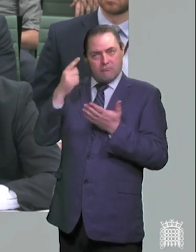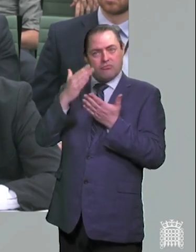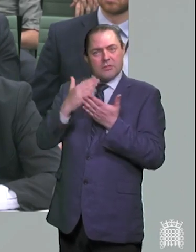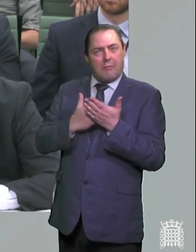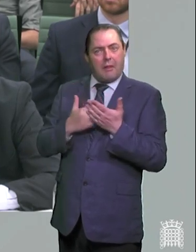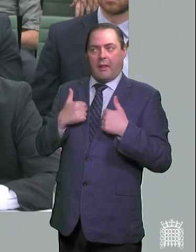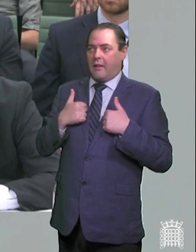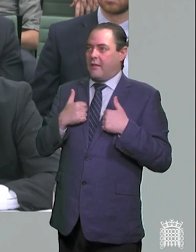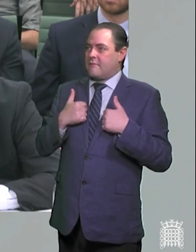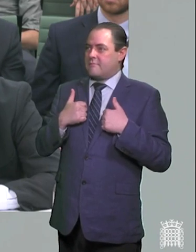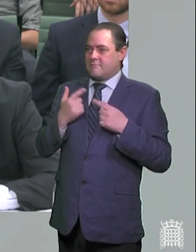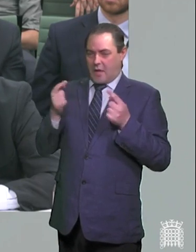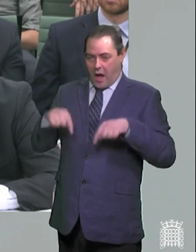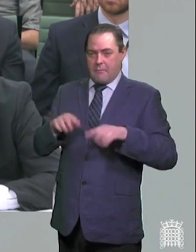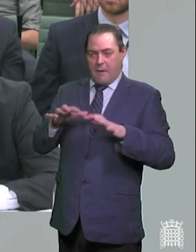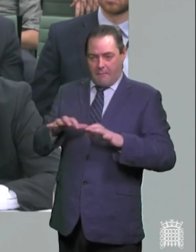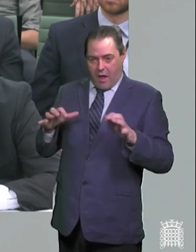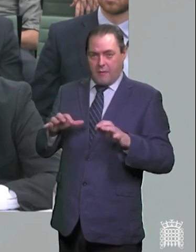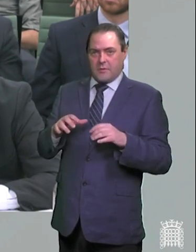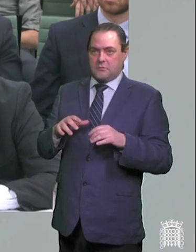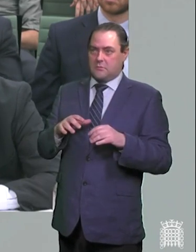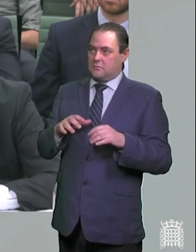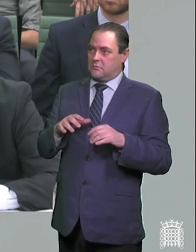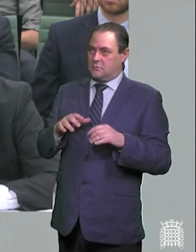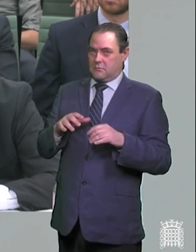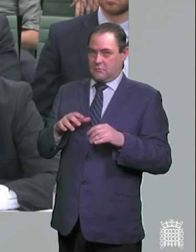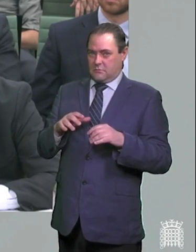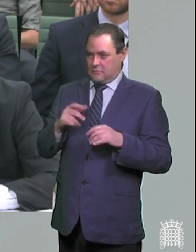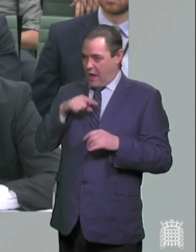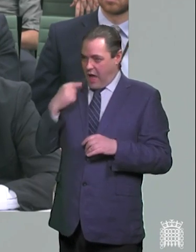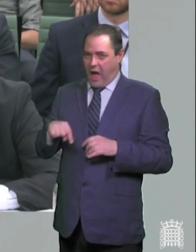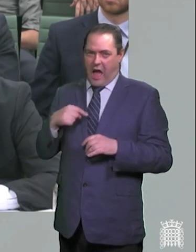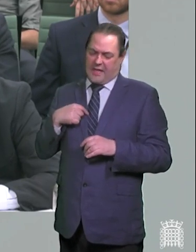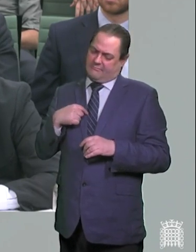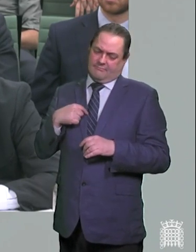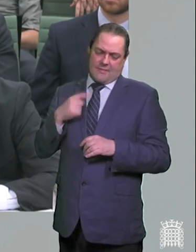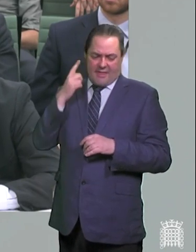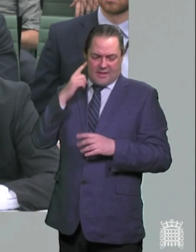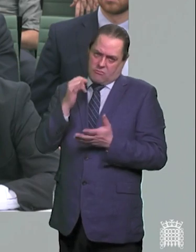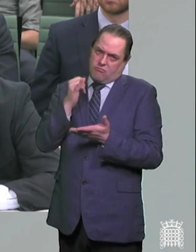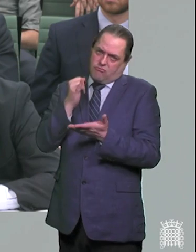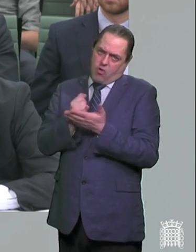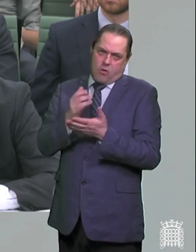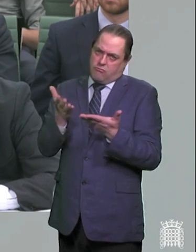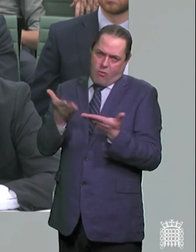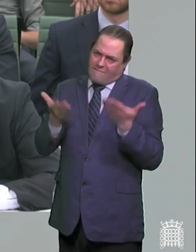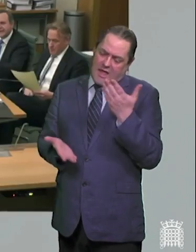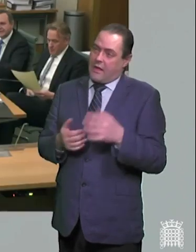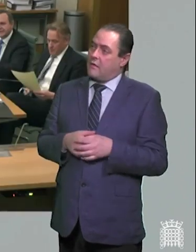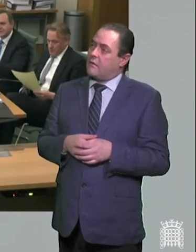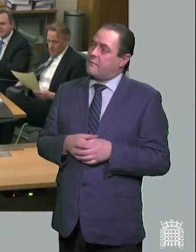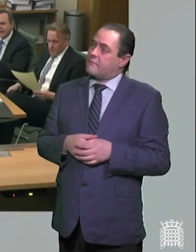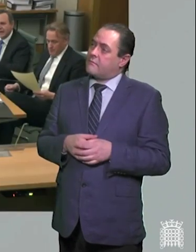come to Parliament and wittingly lie, I think that would be not only unfair, I think it would be wrong. But you